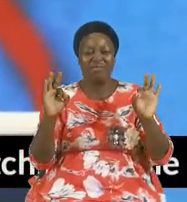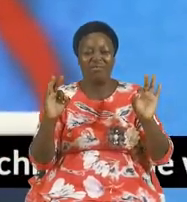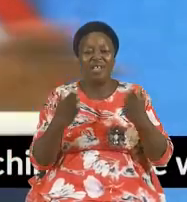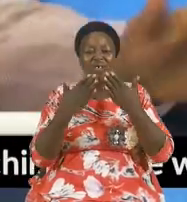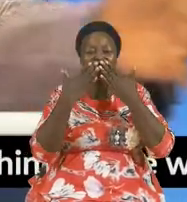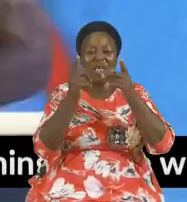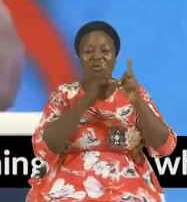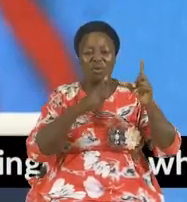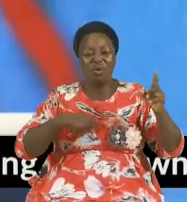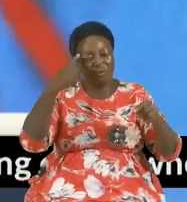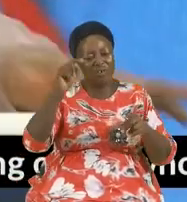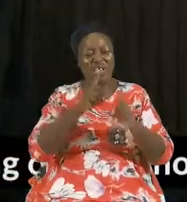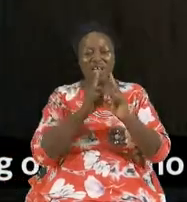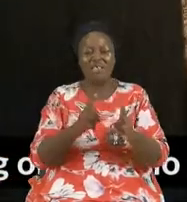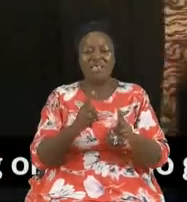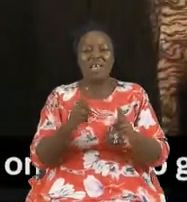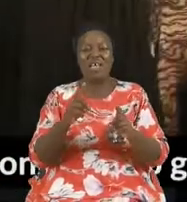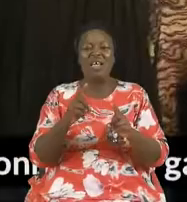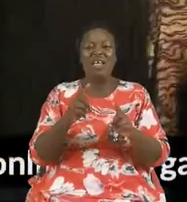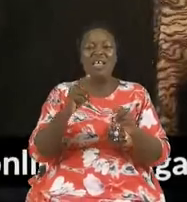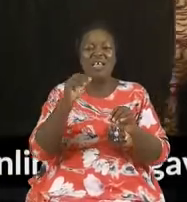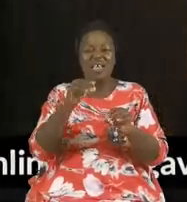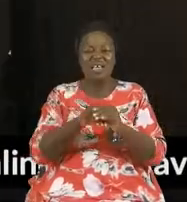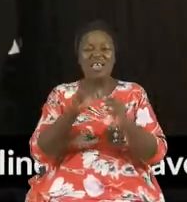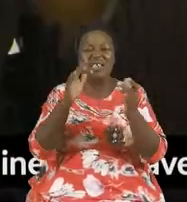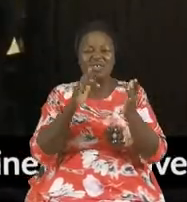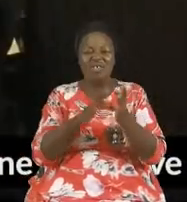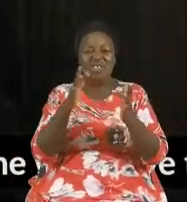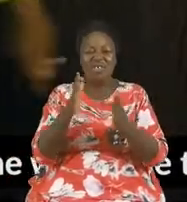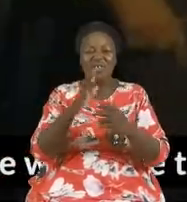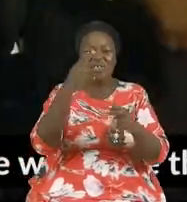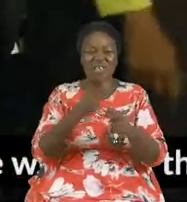every captive free. Thank you, Lord,